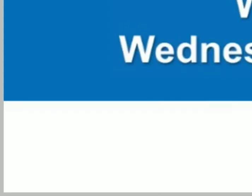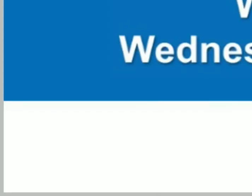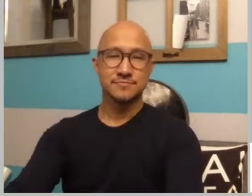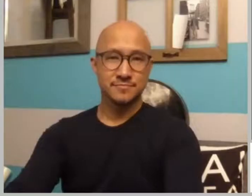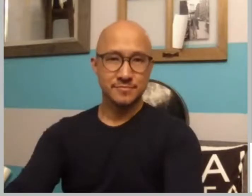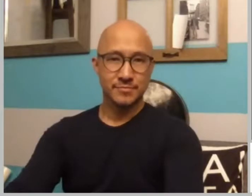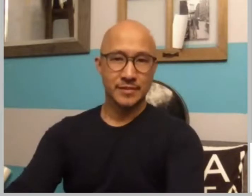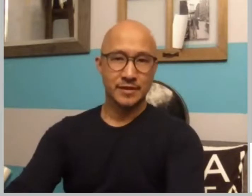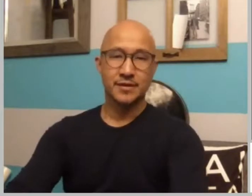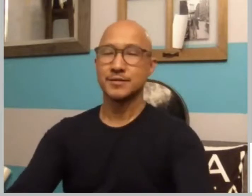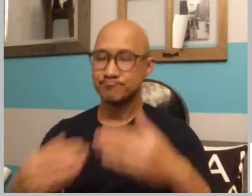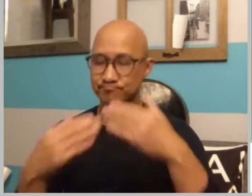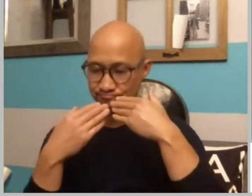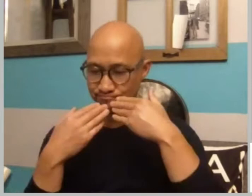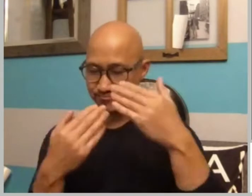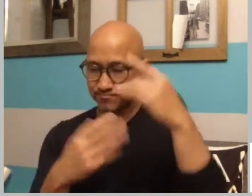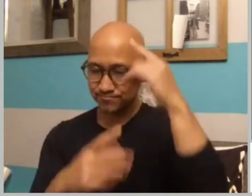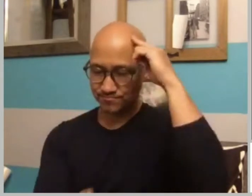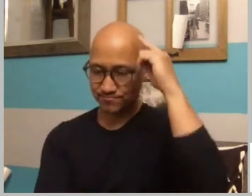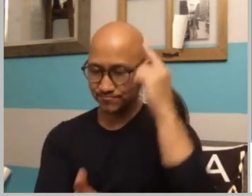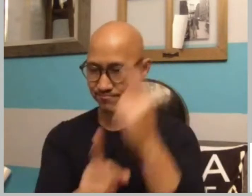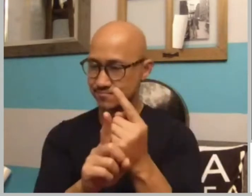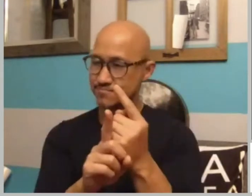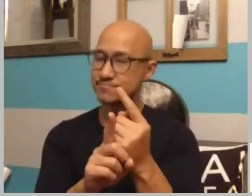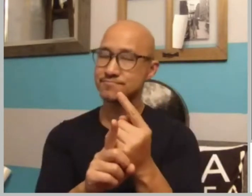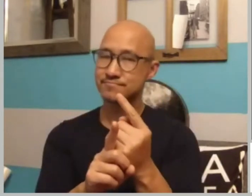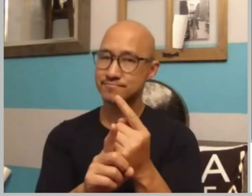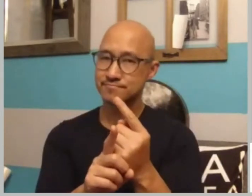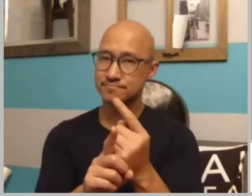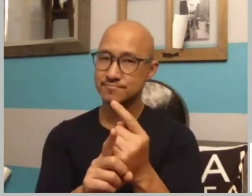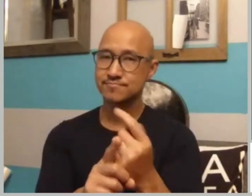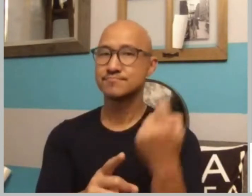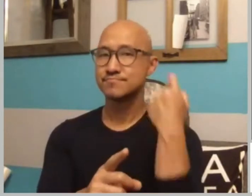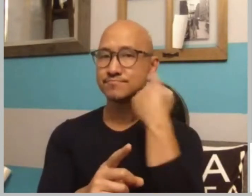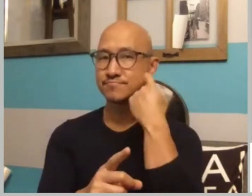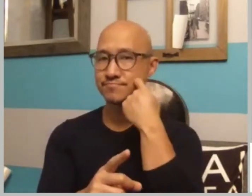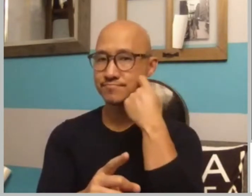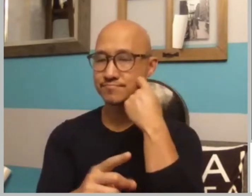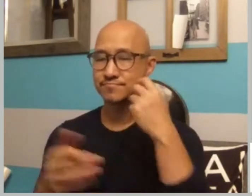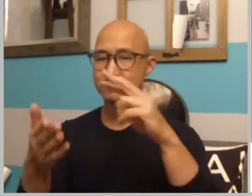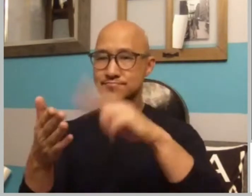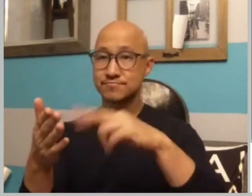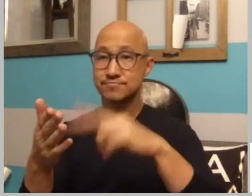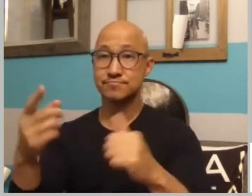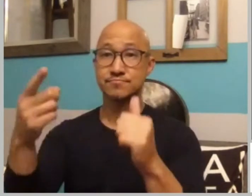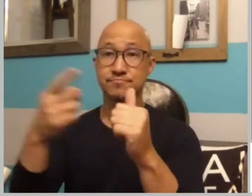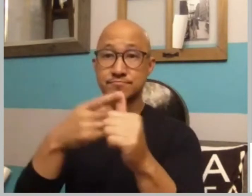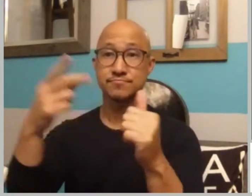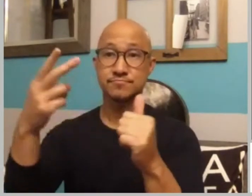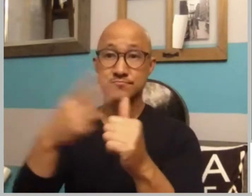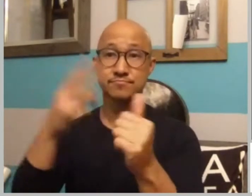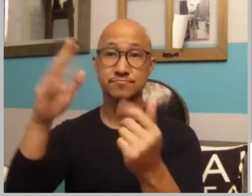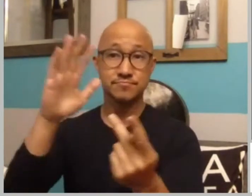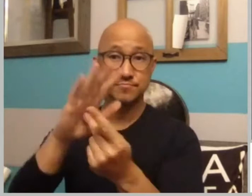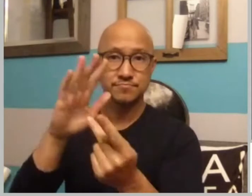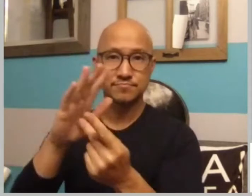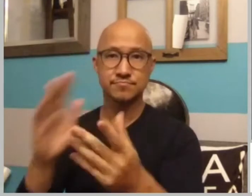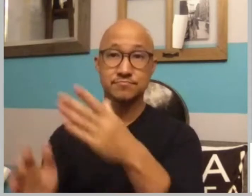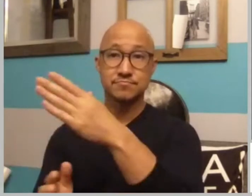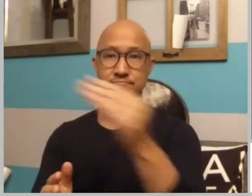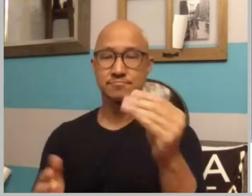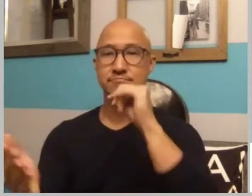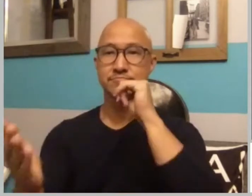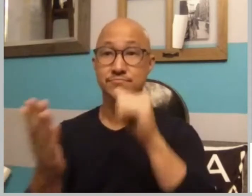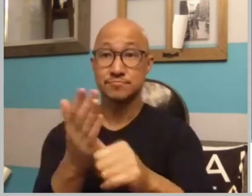Amen. Thank you, brother. So this week we've been reading three letters, the first and second Peter, also the letter